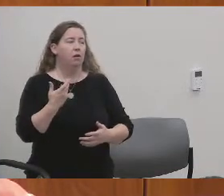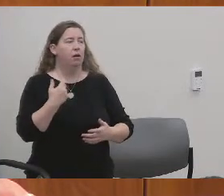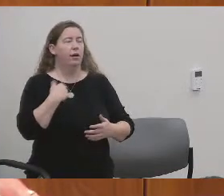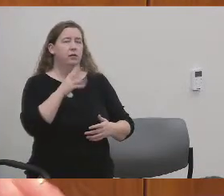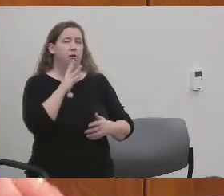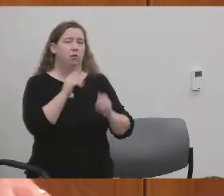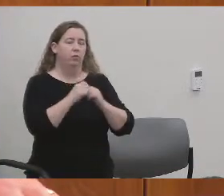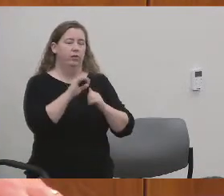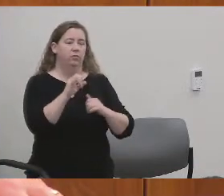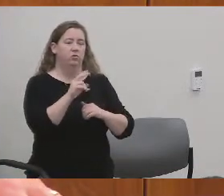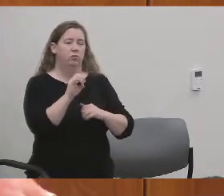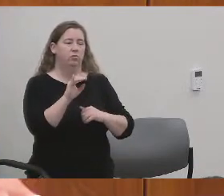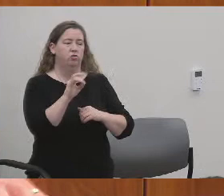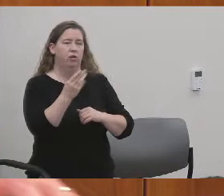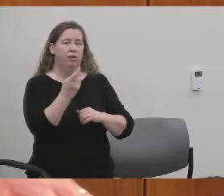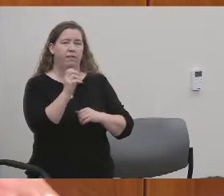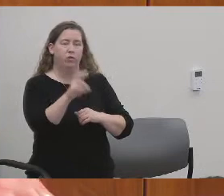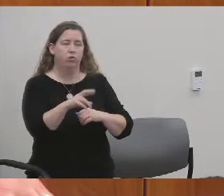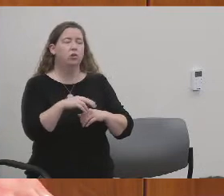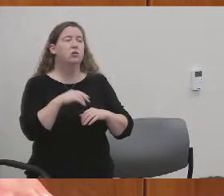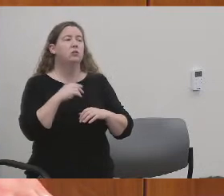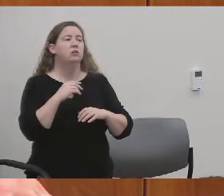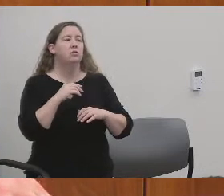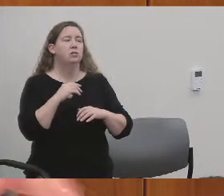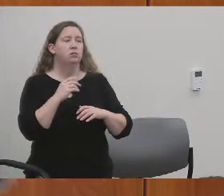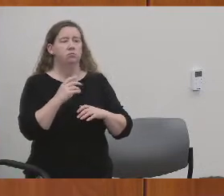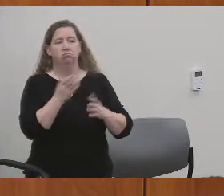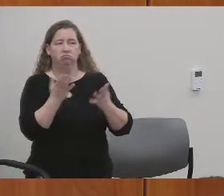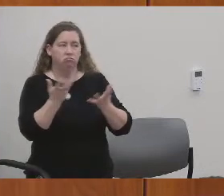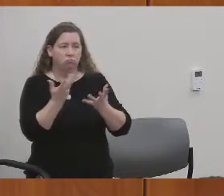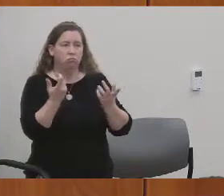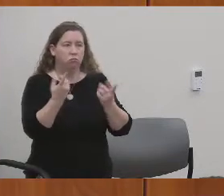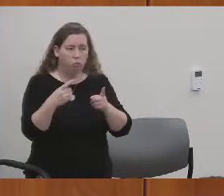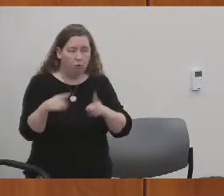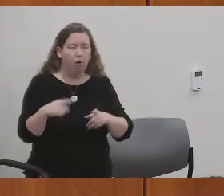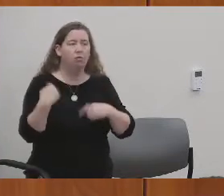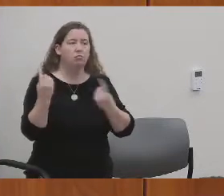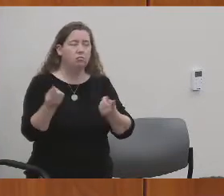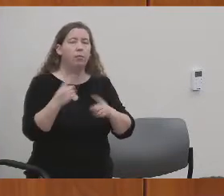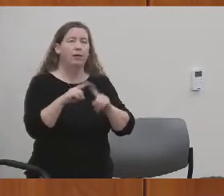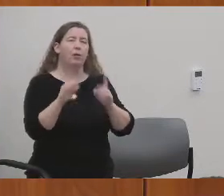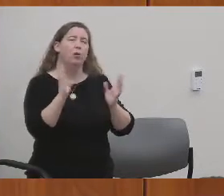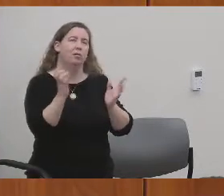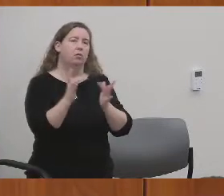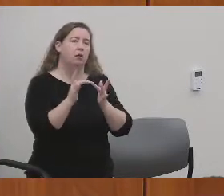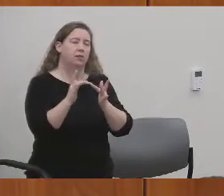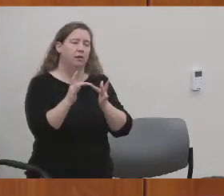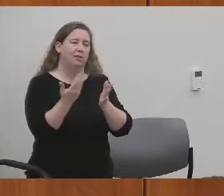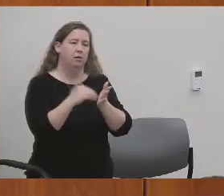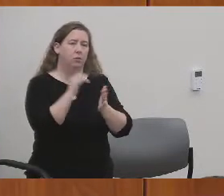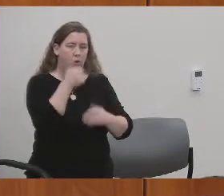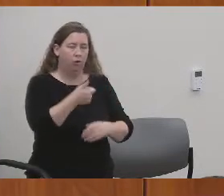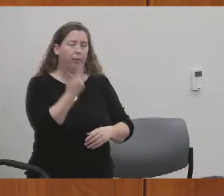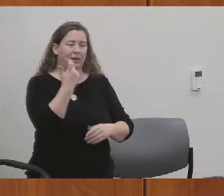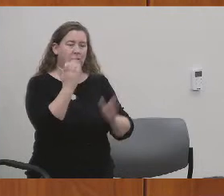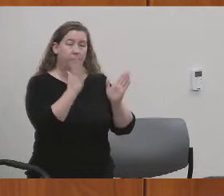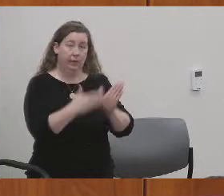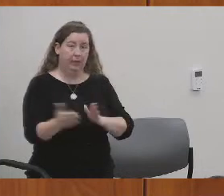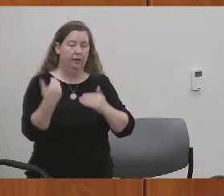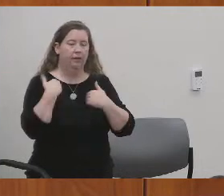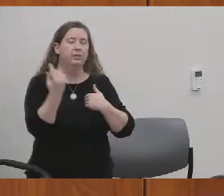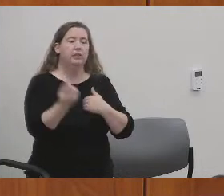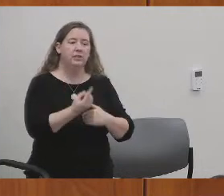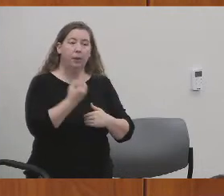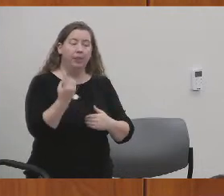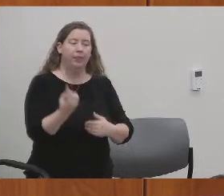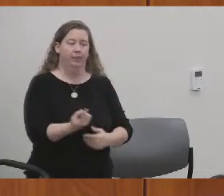to see if that had gotten any traction, but I'll follow up with her tomorrow. So our plan is to have something. I'm not sure